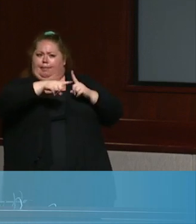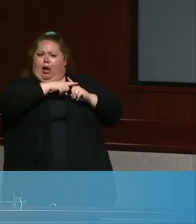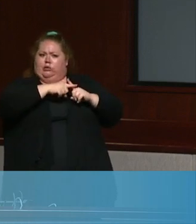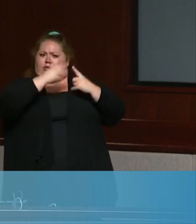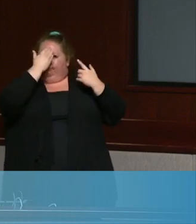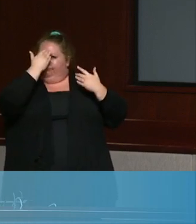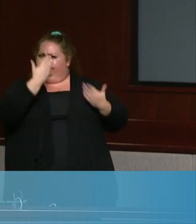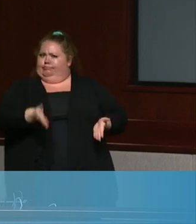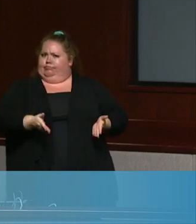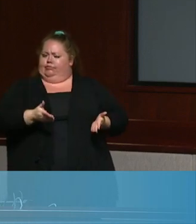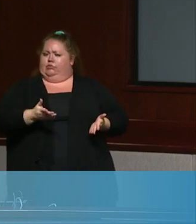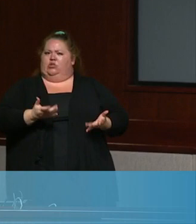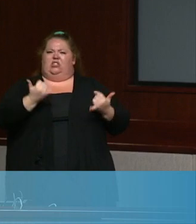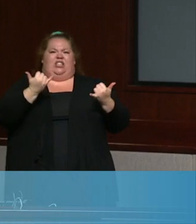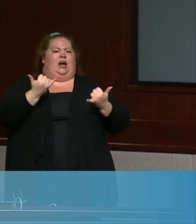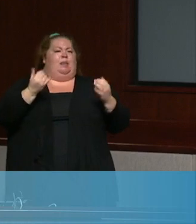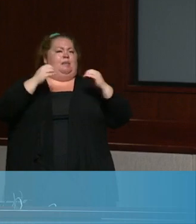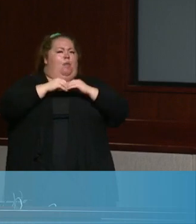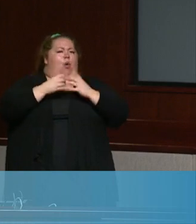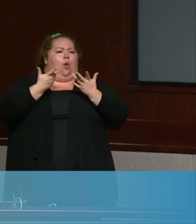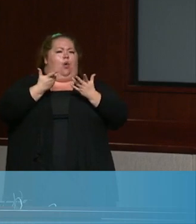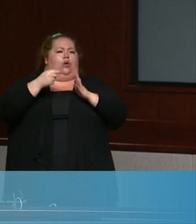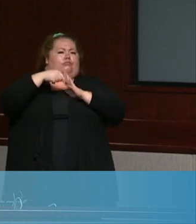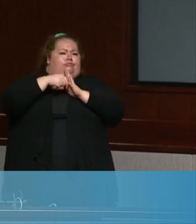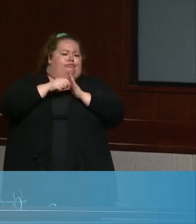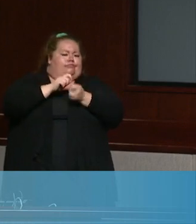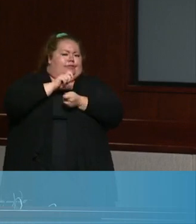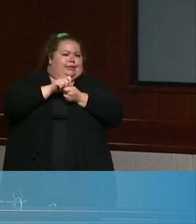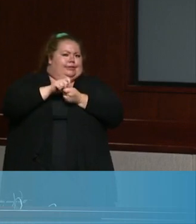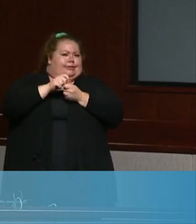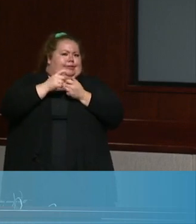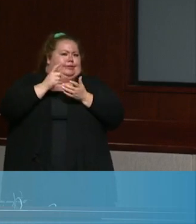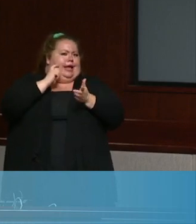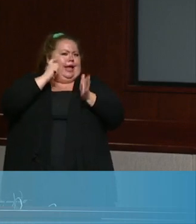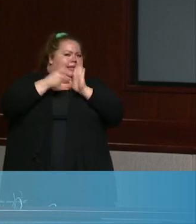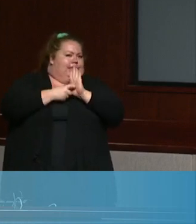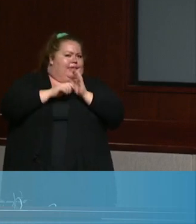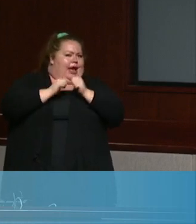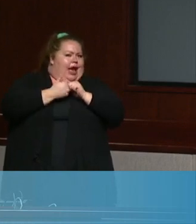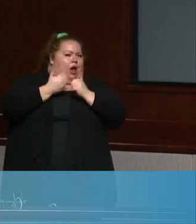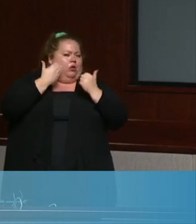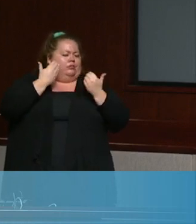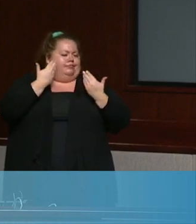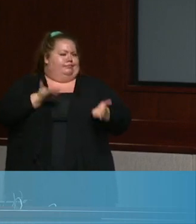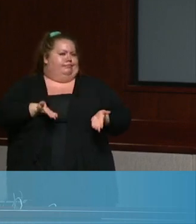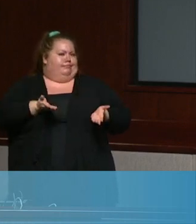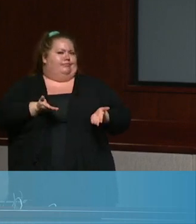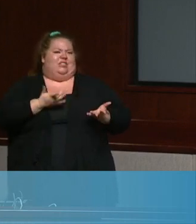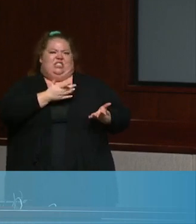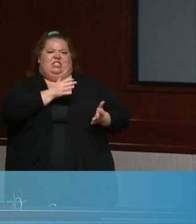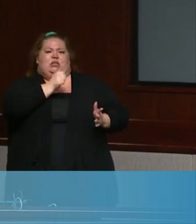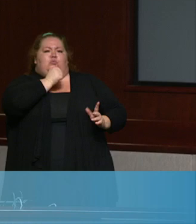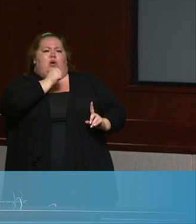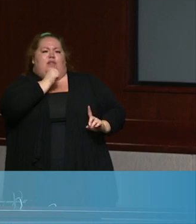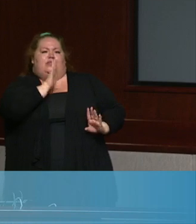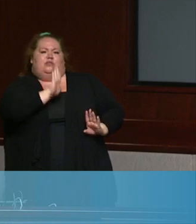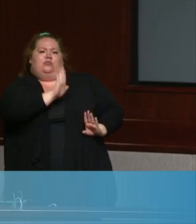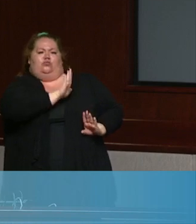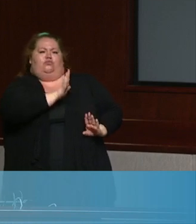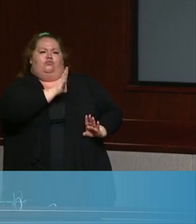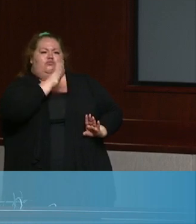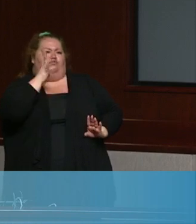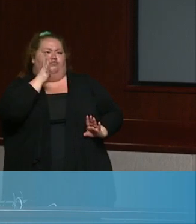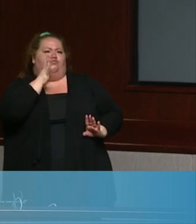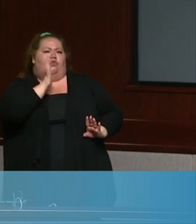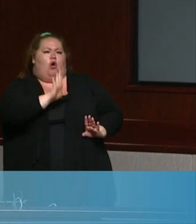that's a little bit too detailed to identify, and would probably hurt the privacy of those involved.